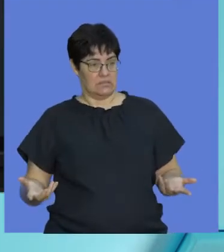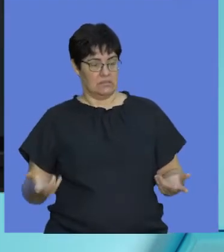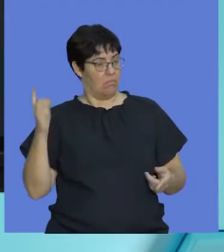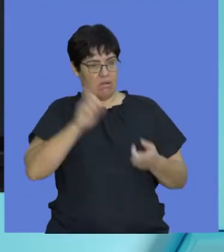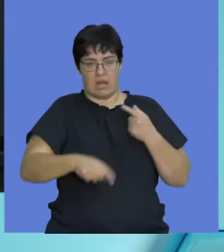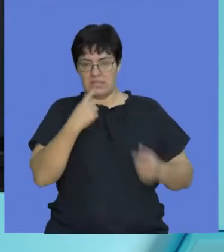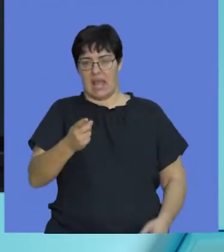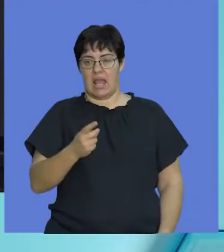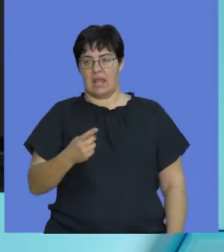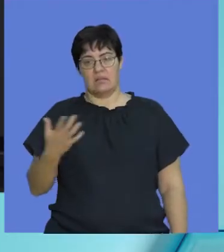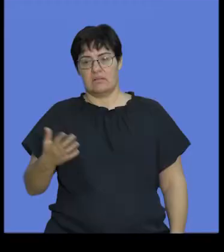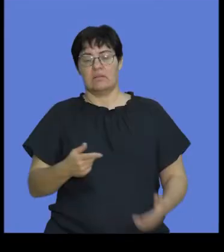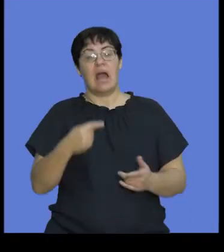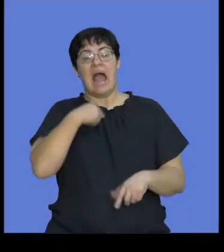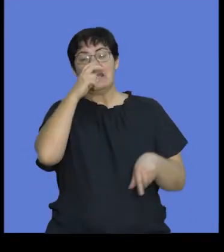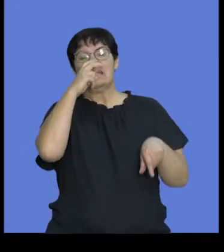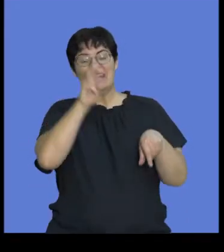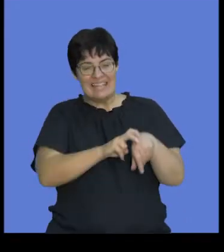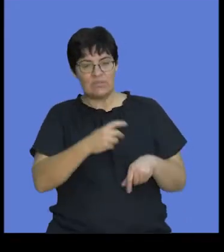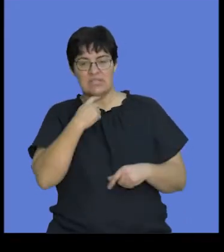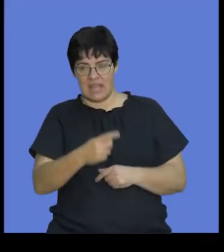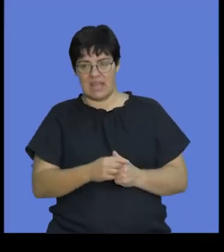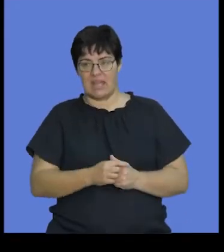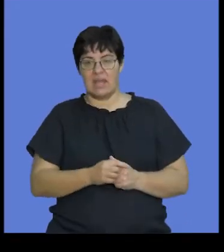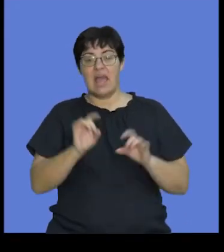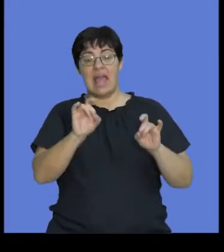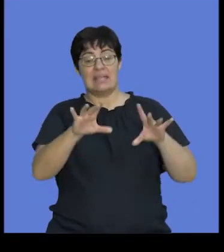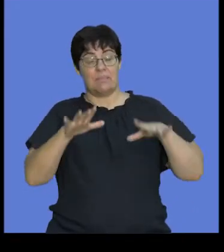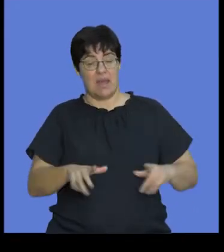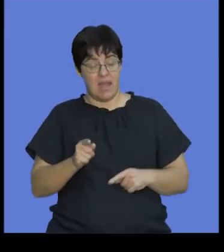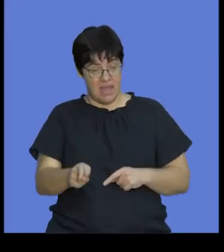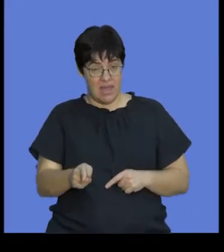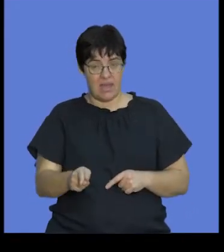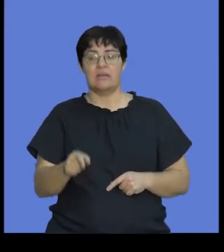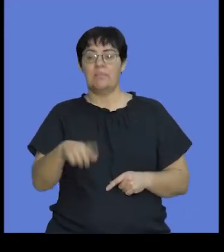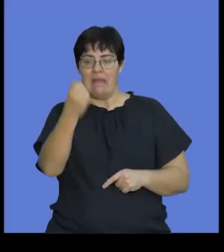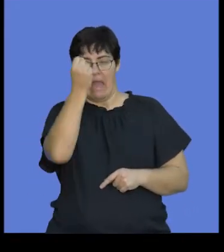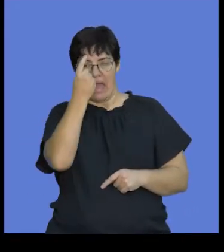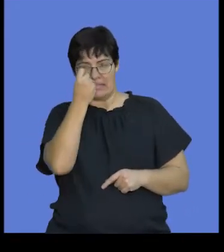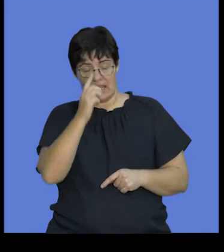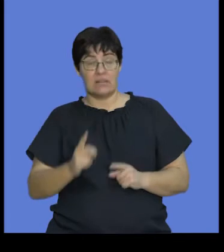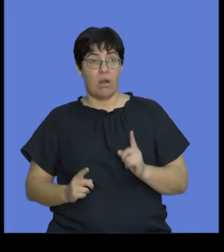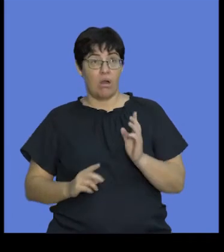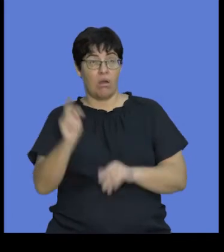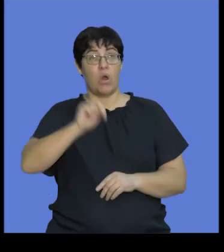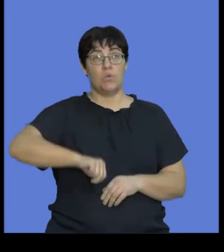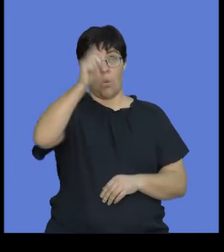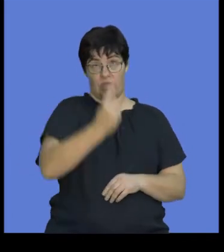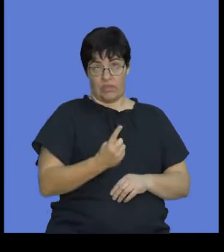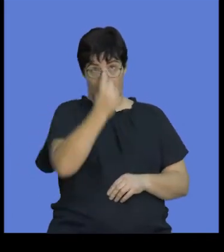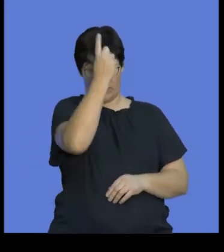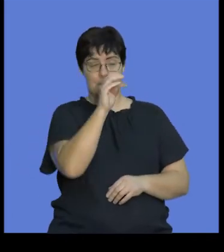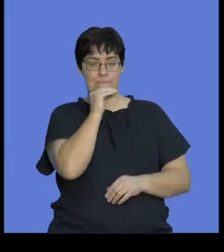east, and we can't. So I really need to be able to tell my examiner that I understand that that's